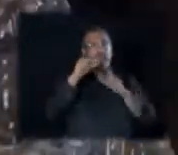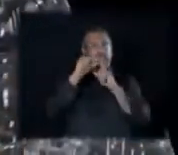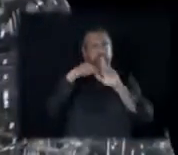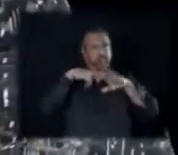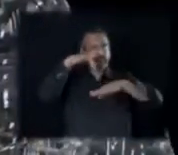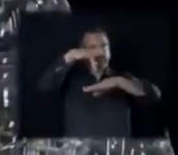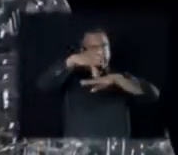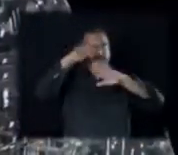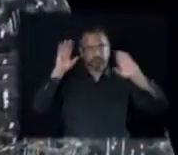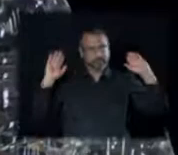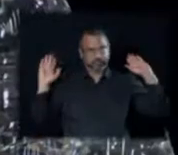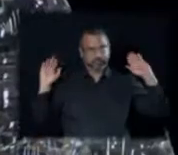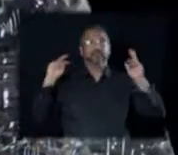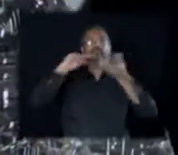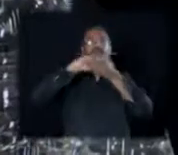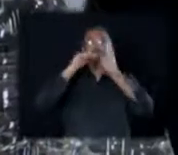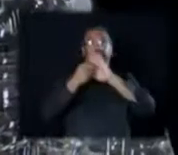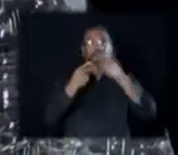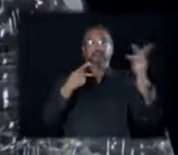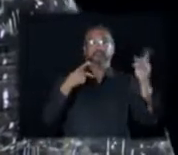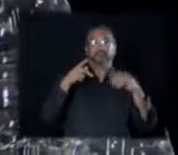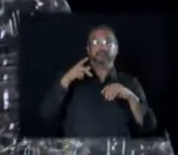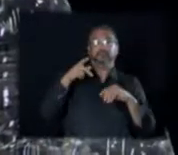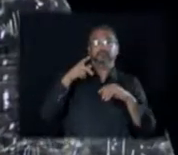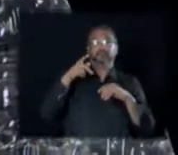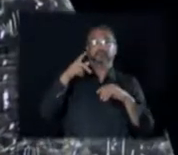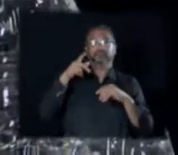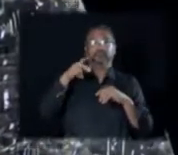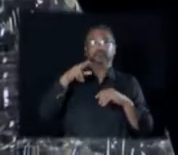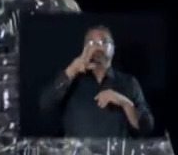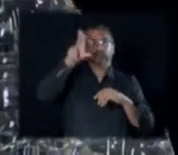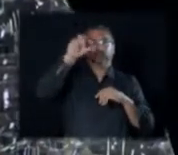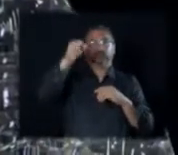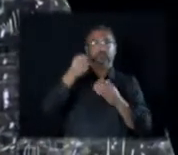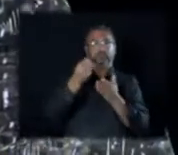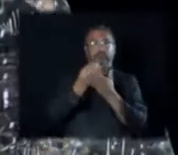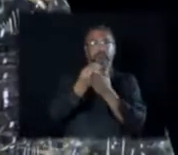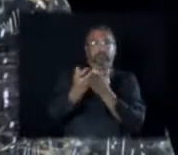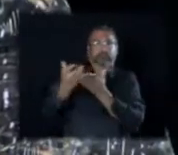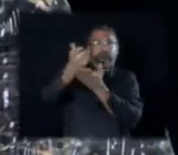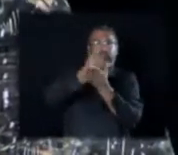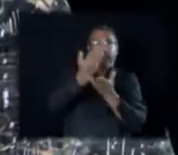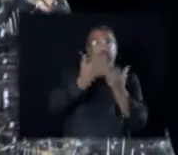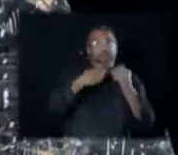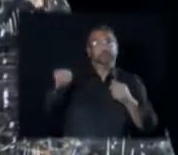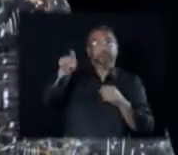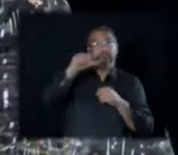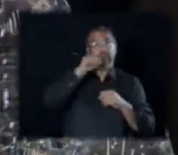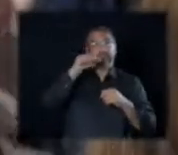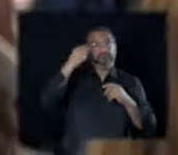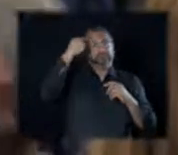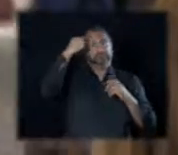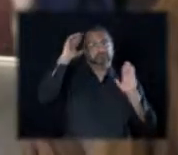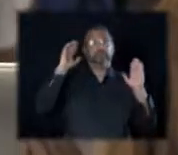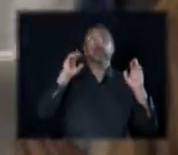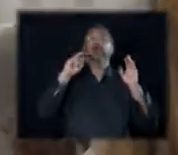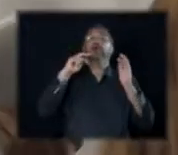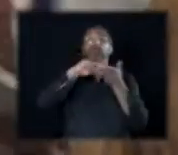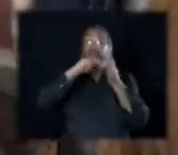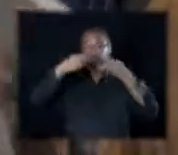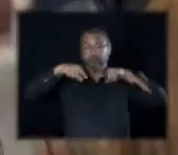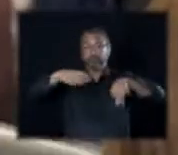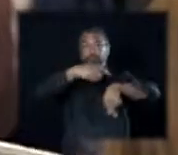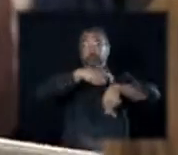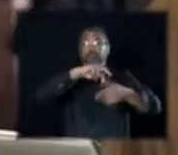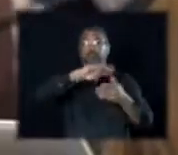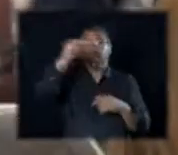touched. Well, it's not that it shouldn't be touched. It's that the Treasury will not perhaps want to take it into consideration. Well,